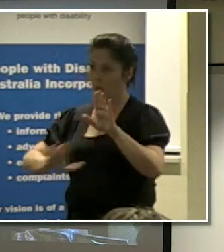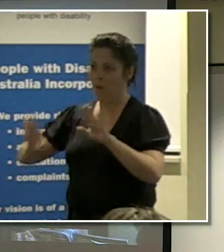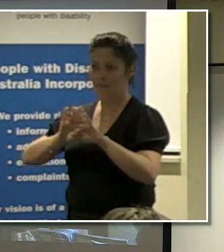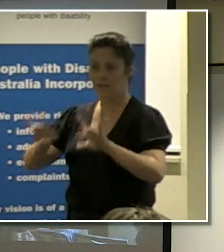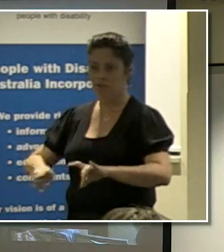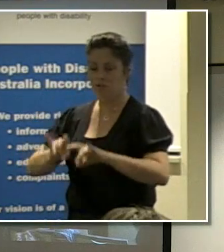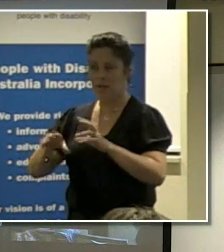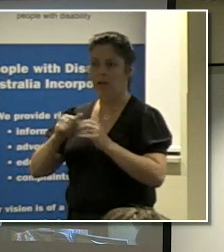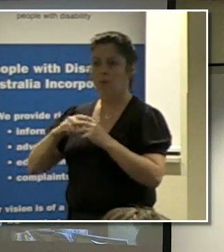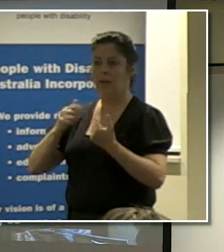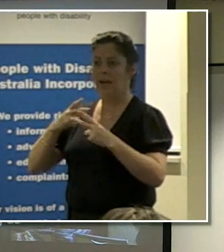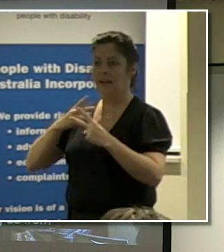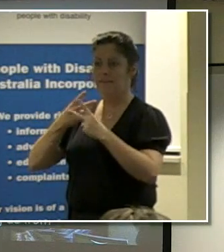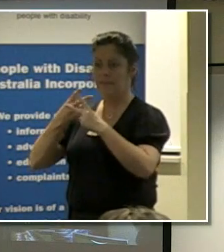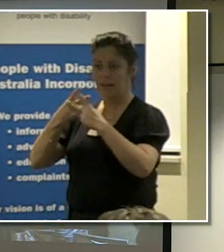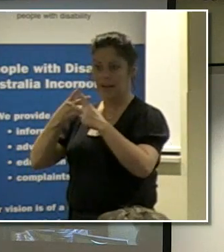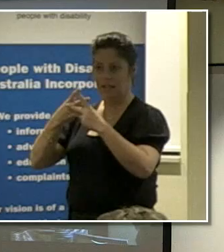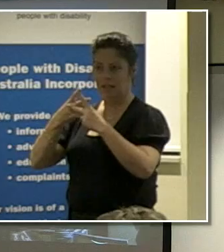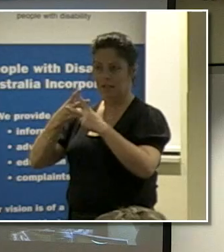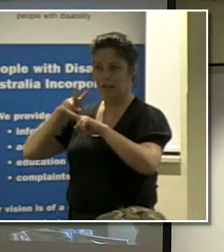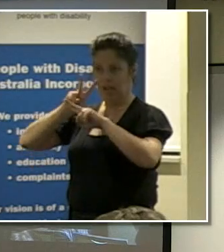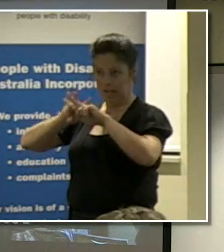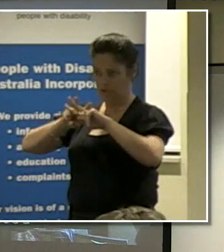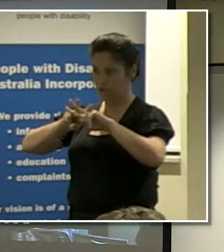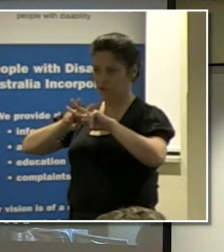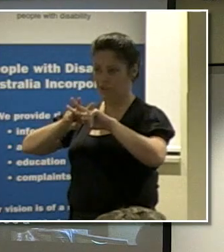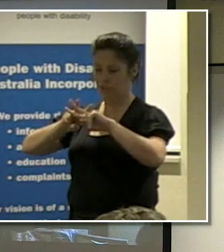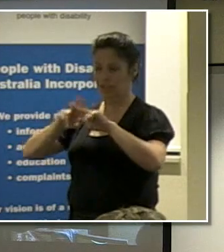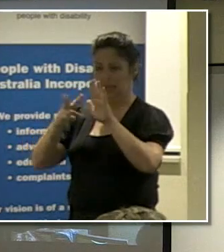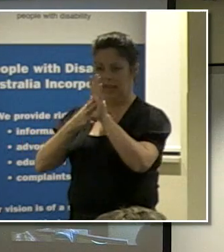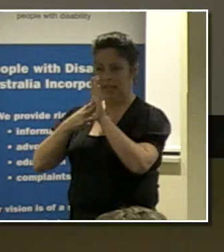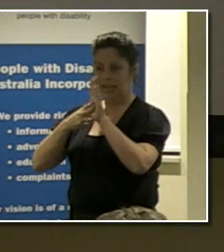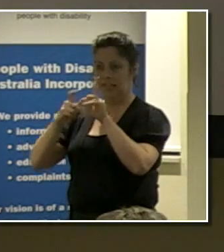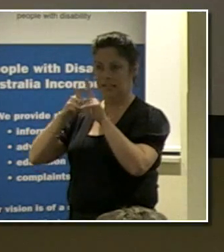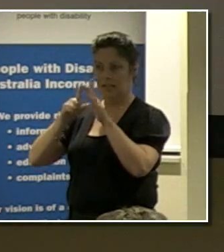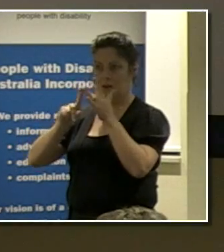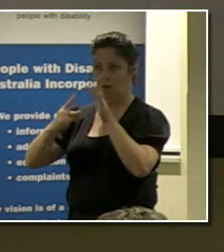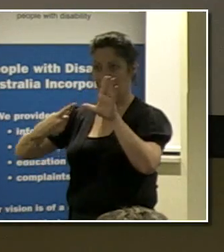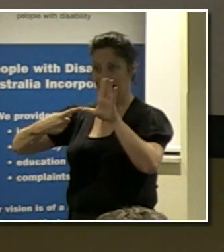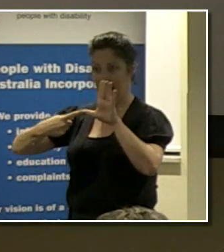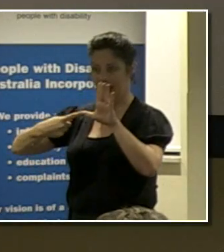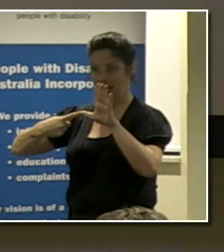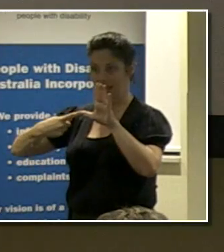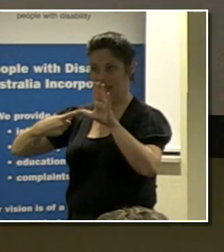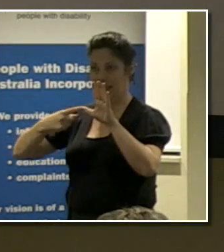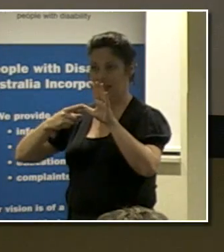is a hashtag. That hashtag is NDIA, capital